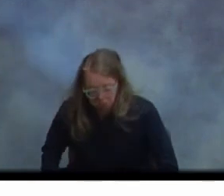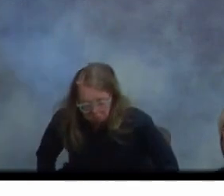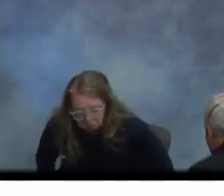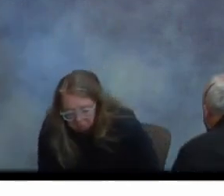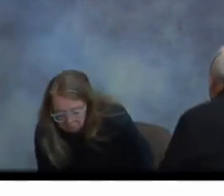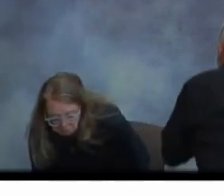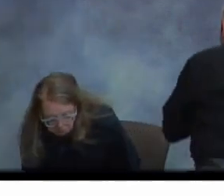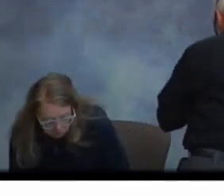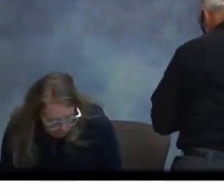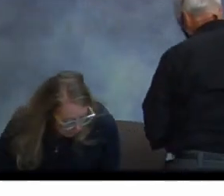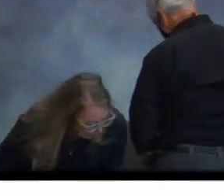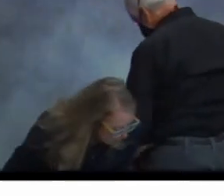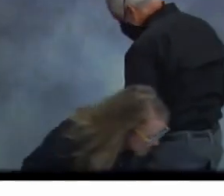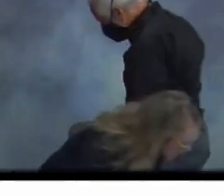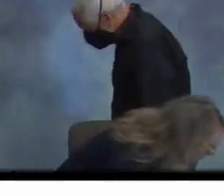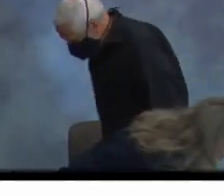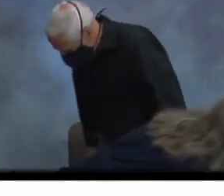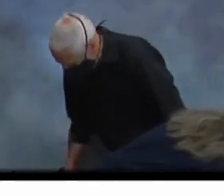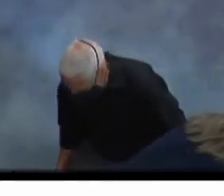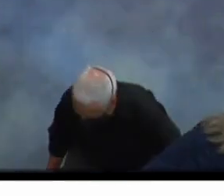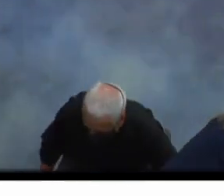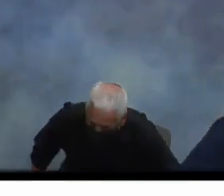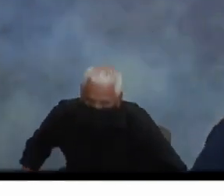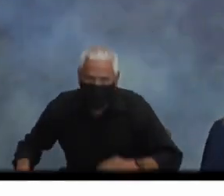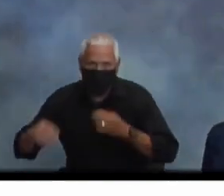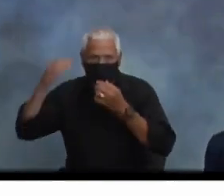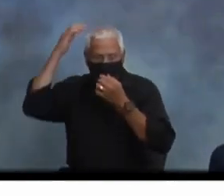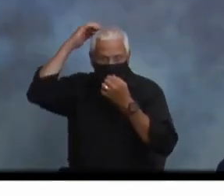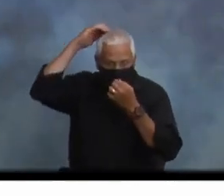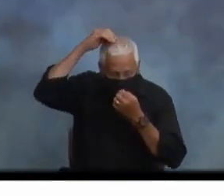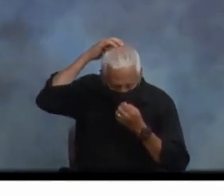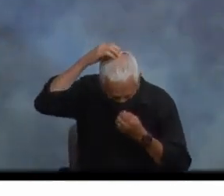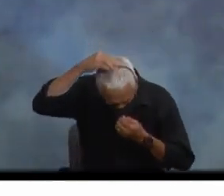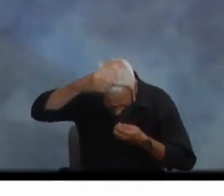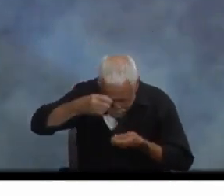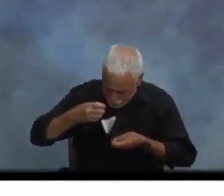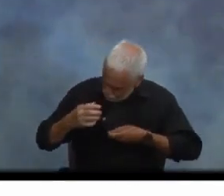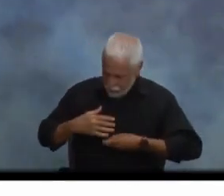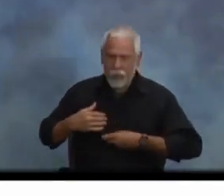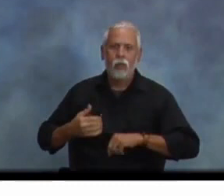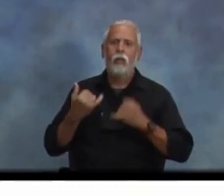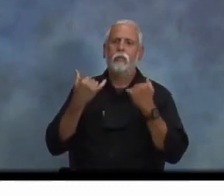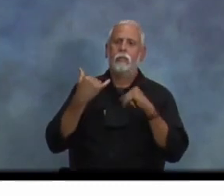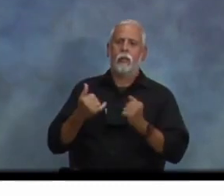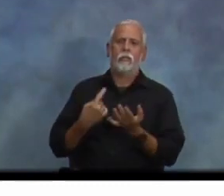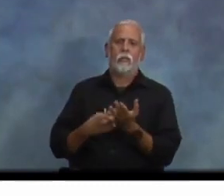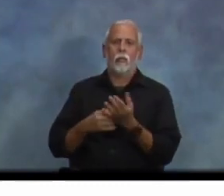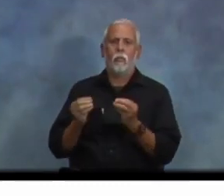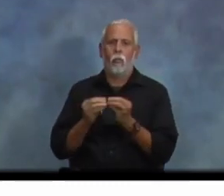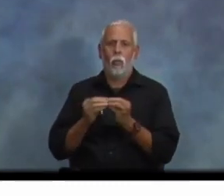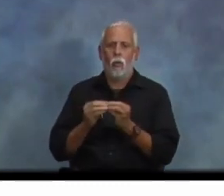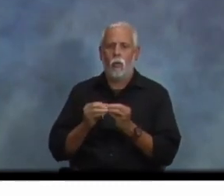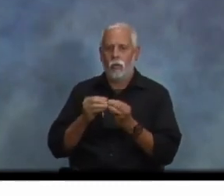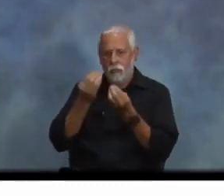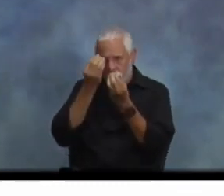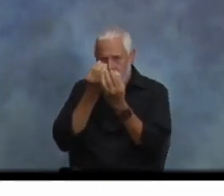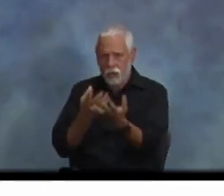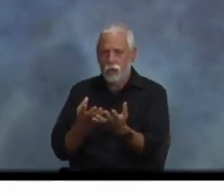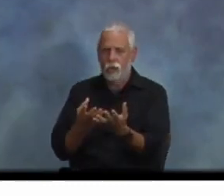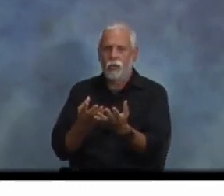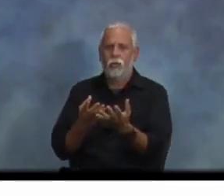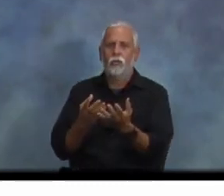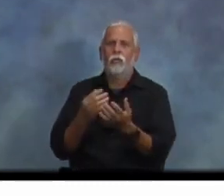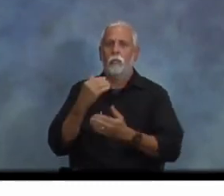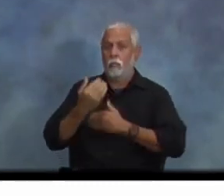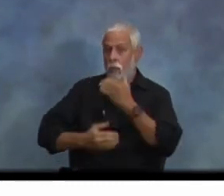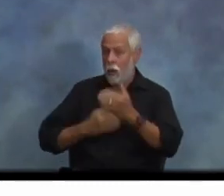All right, so we're going to switch gears and talk a little bit about additional updates that we've had and progress